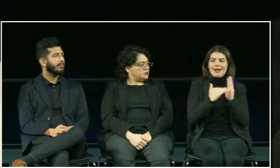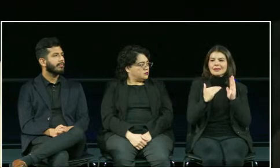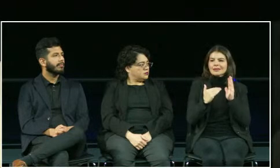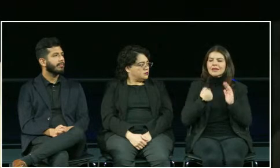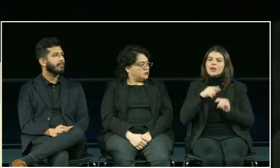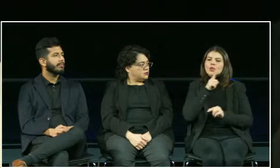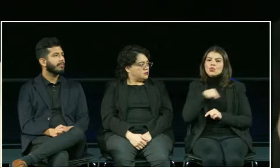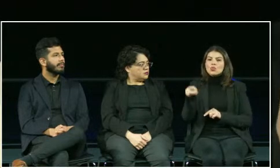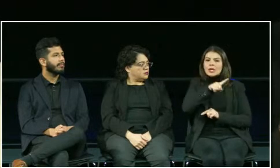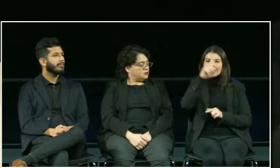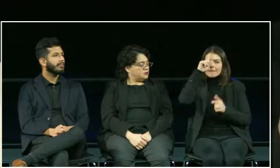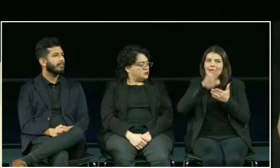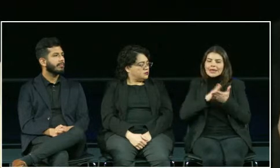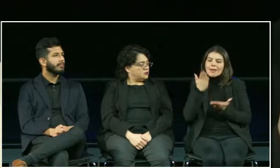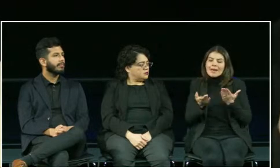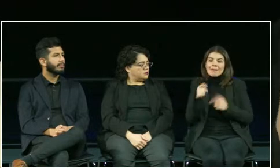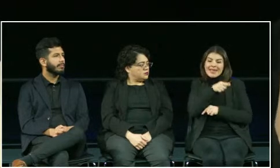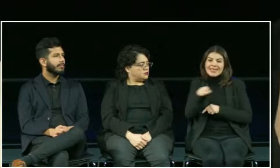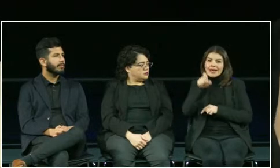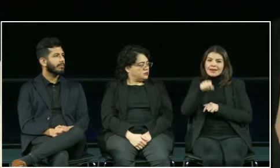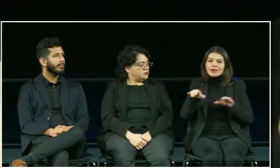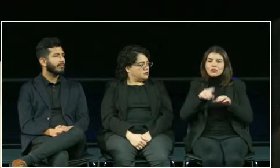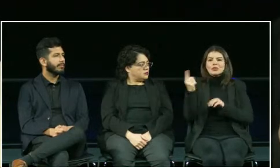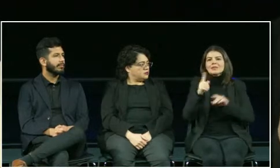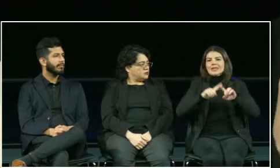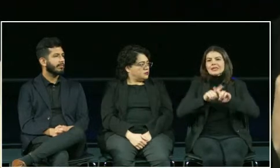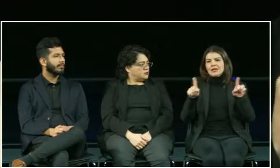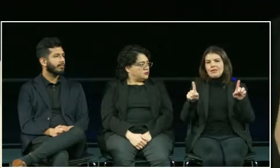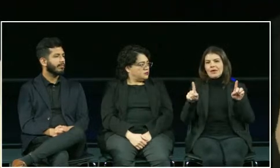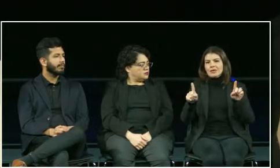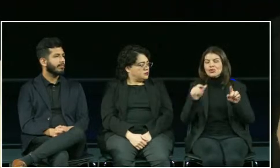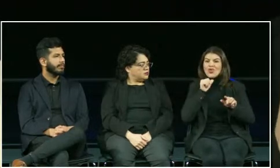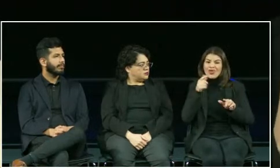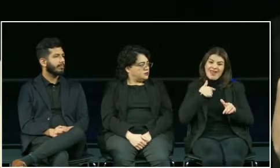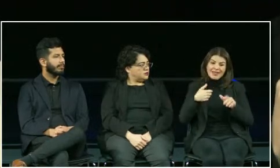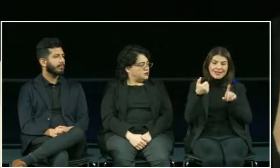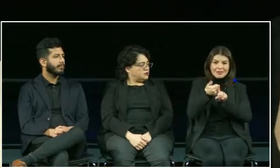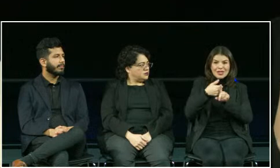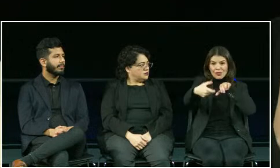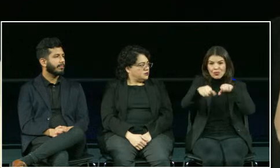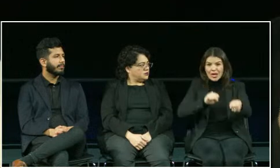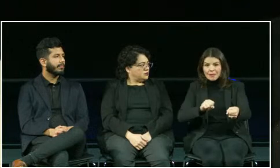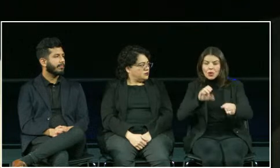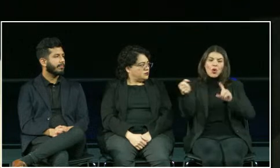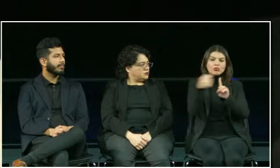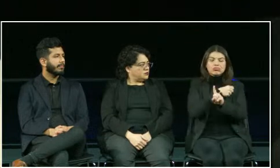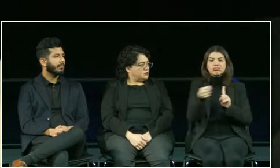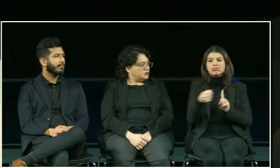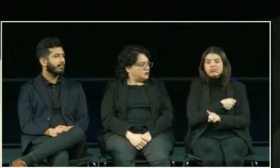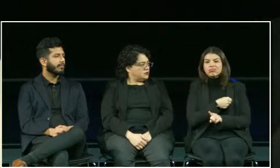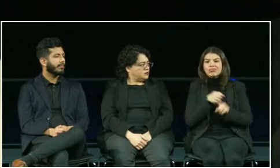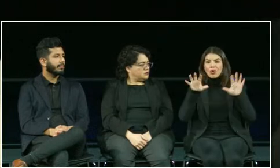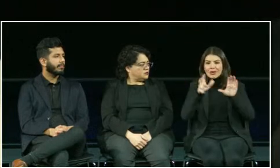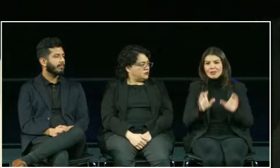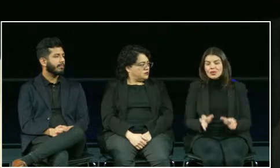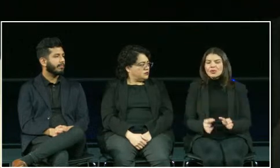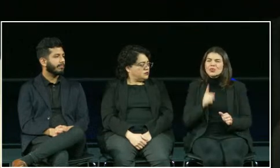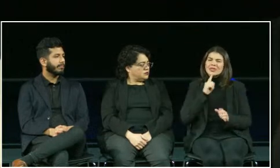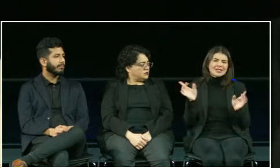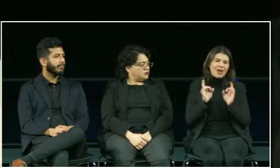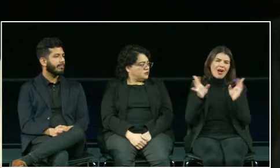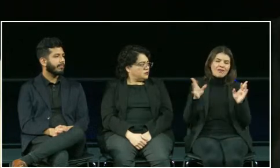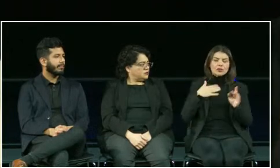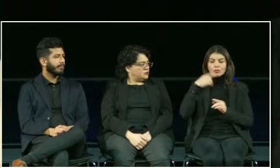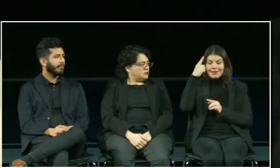they really think maybe they could do something different in order not to be raped or abused, which is terrible. So I think